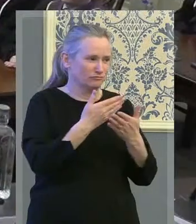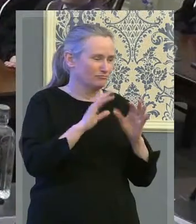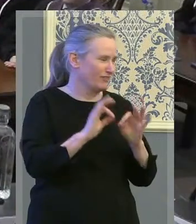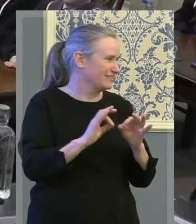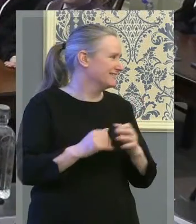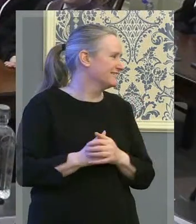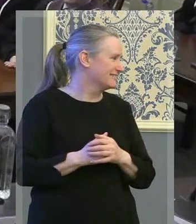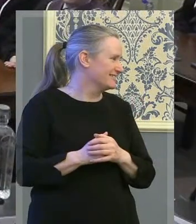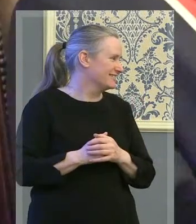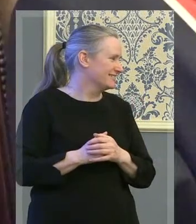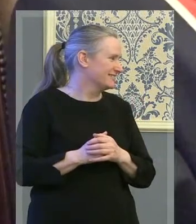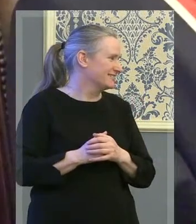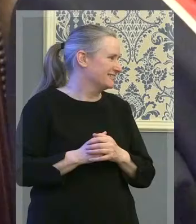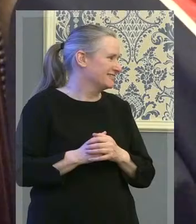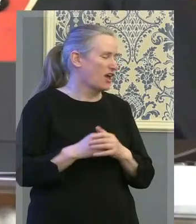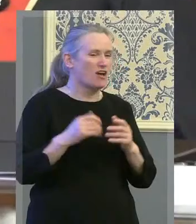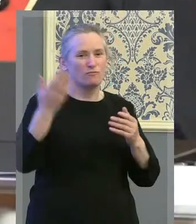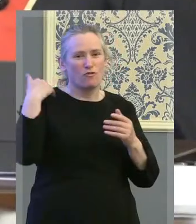He still does.